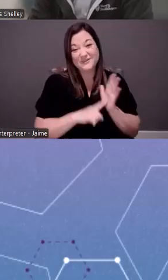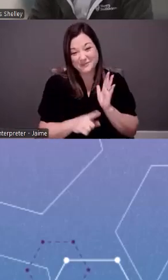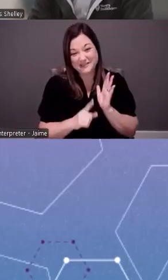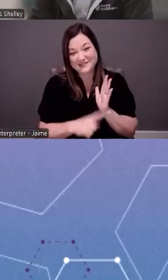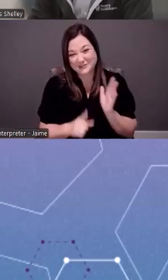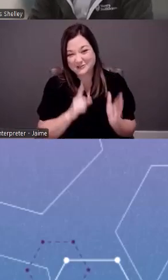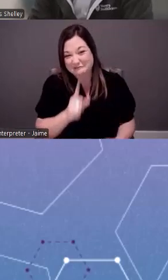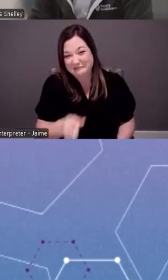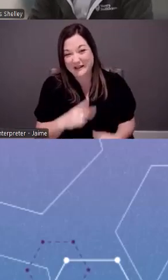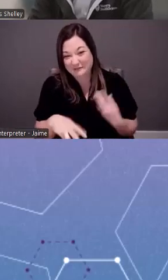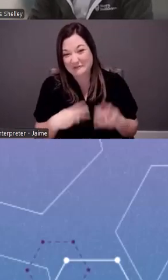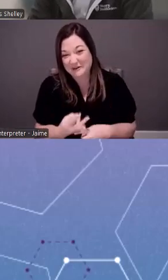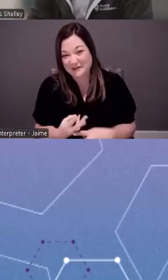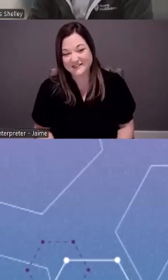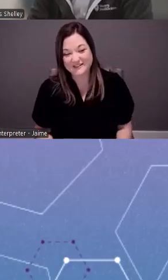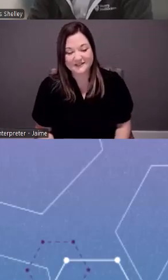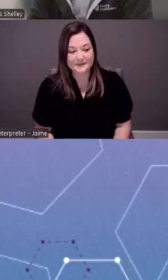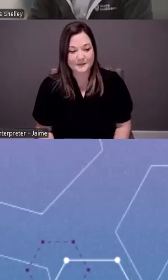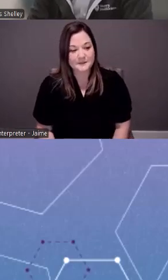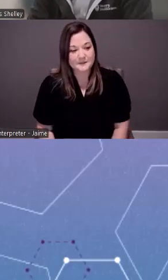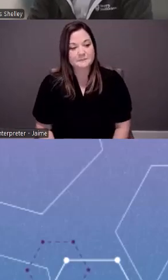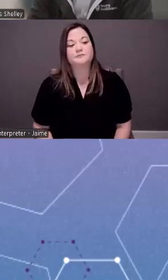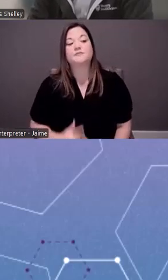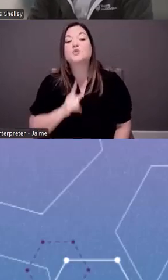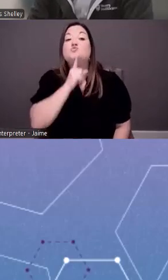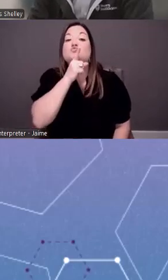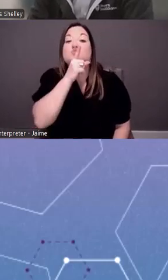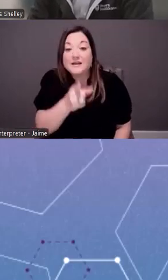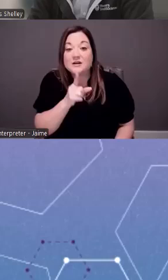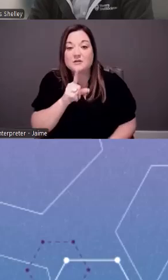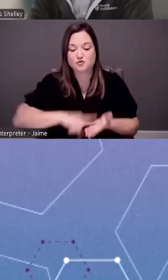world. Real research is